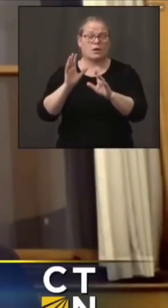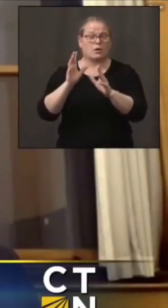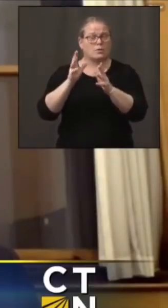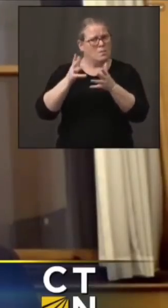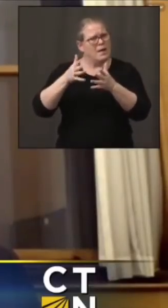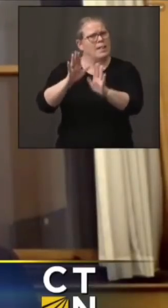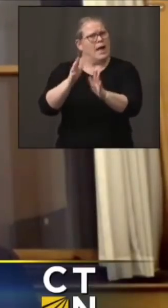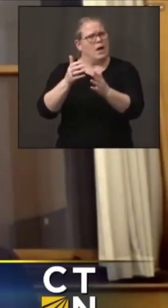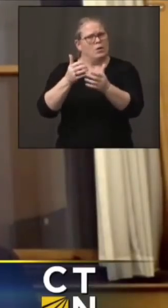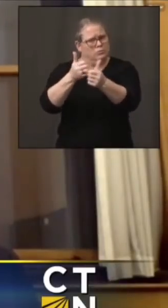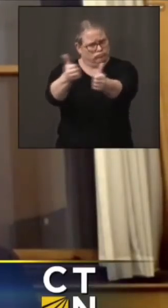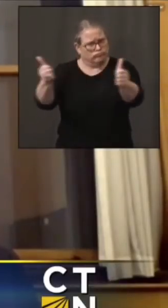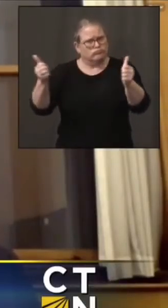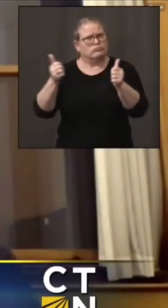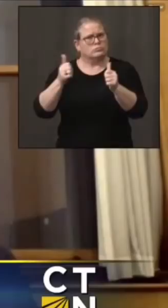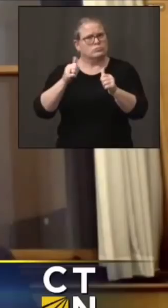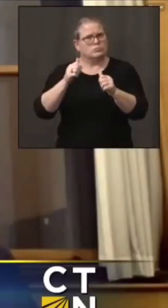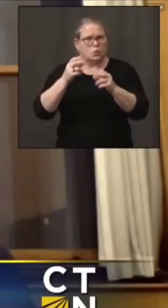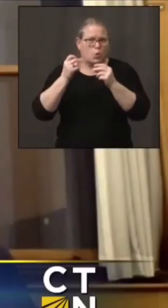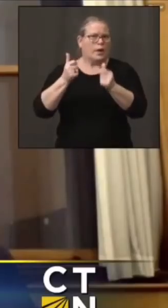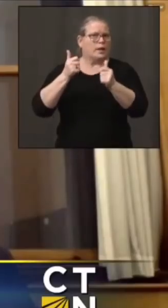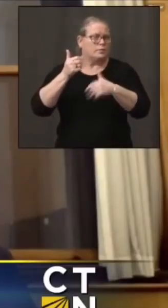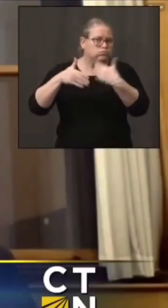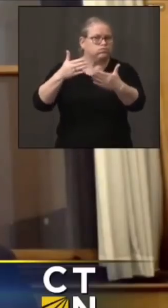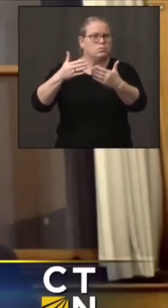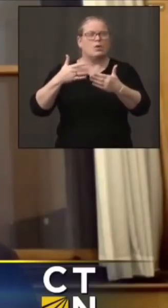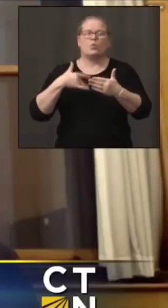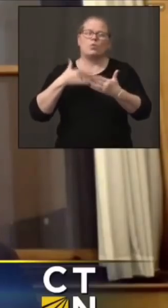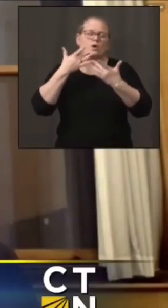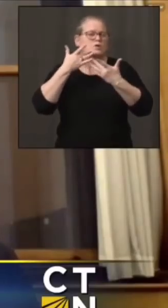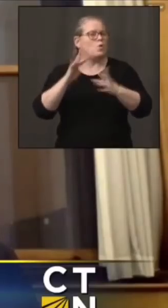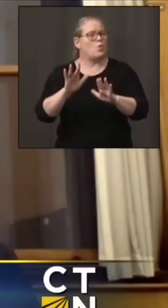move quickly. We don't want to wrap this process in a lot of,